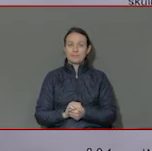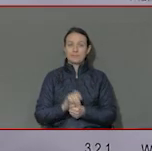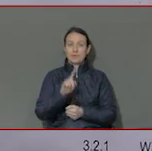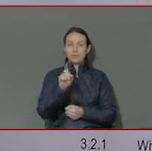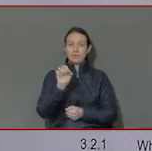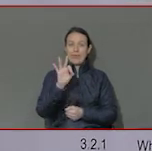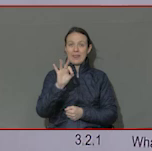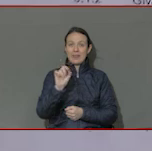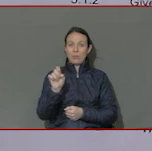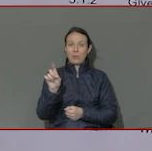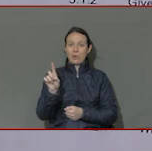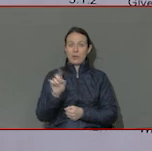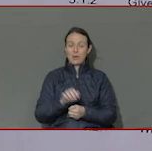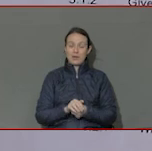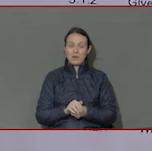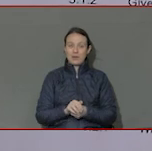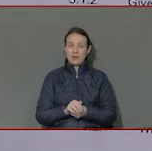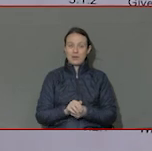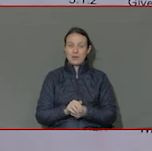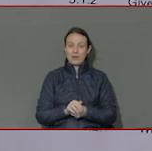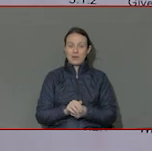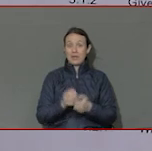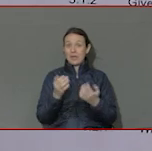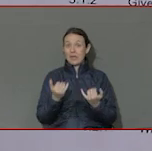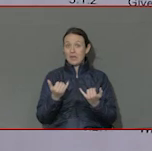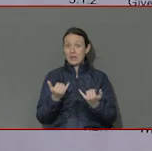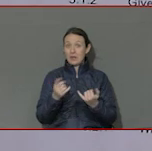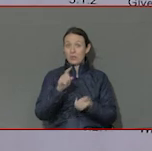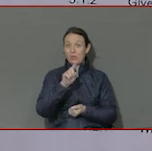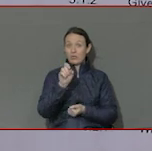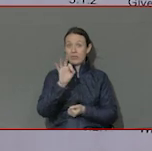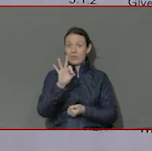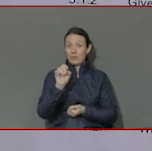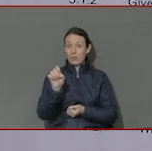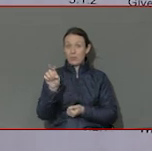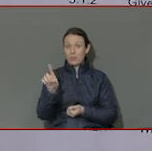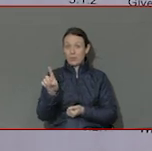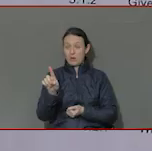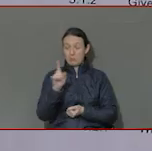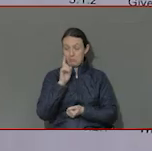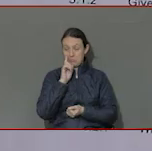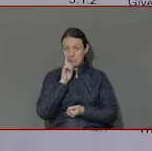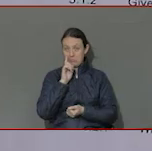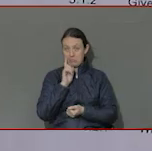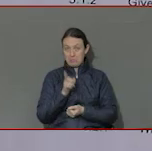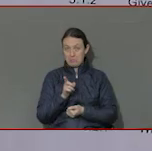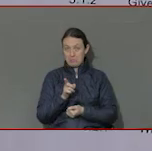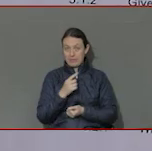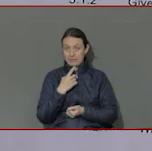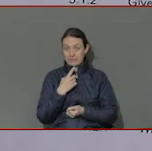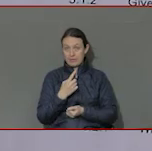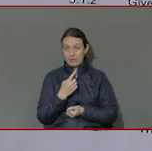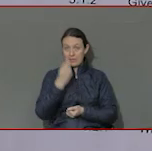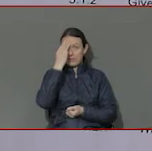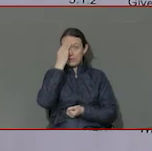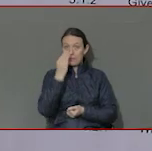Question 3.1. Now, if we look at question 3.1, it says, the diagram